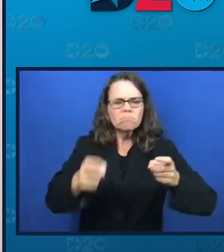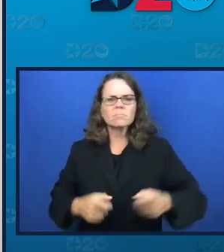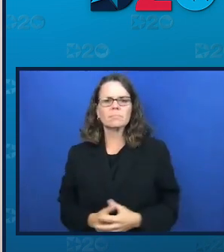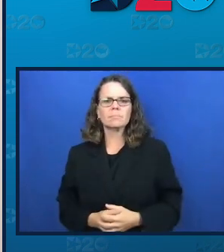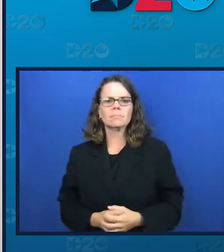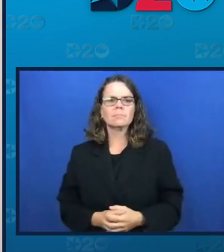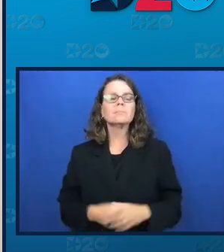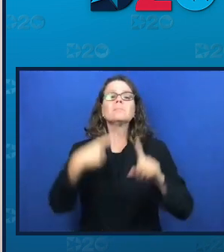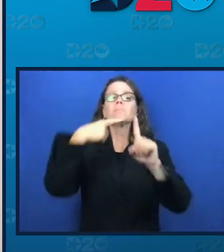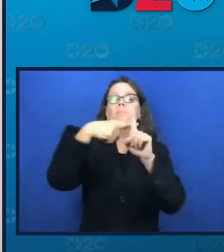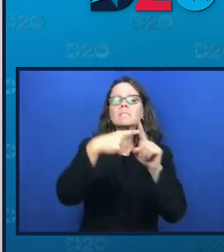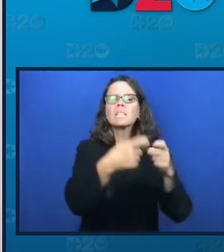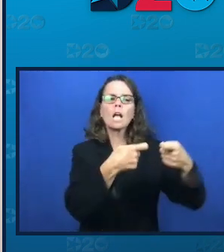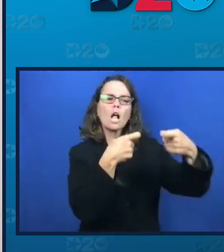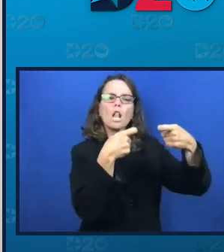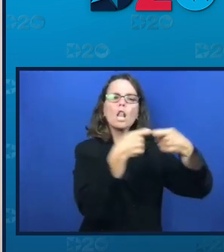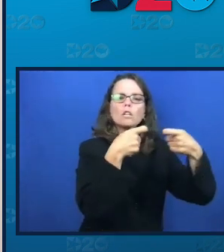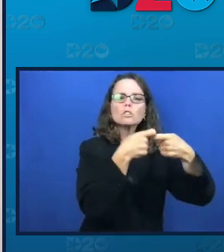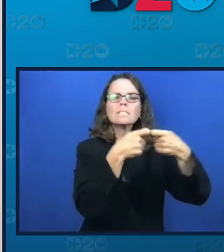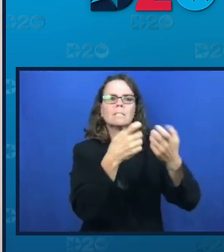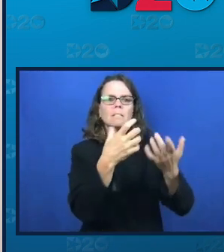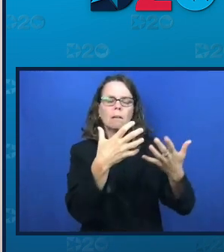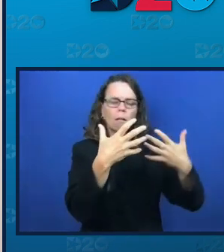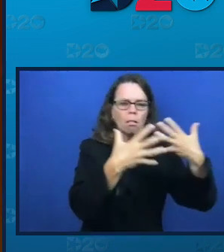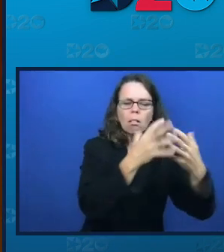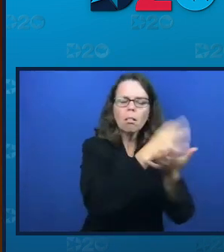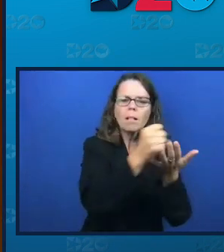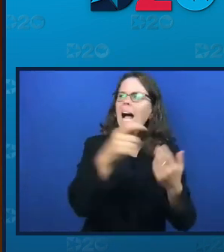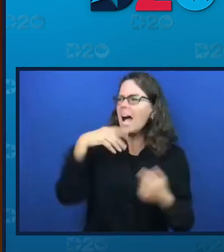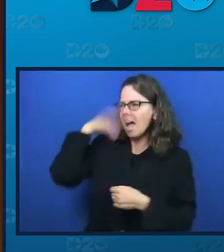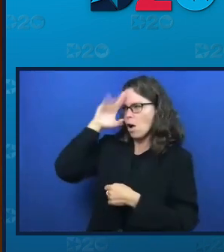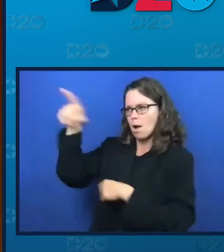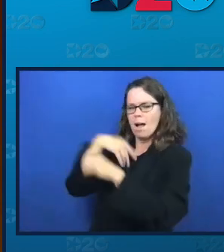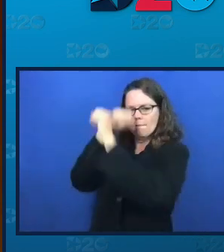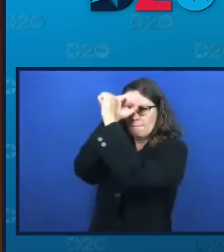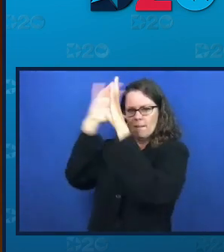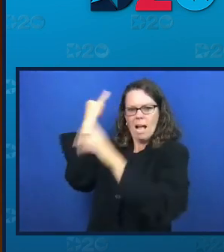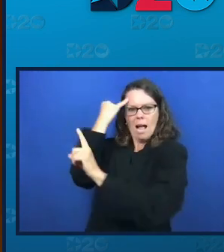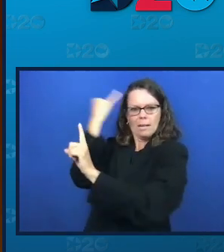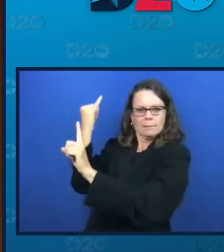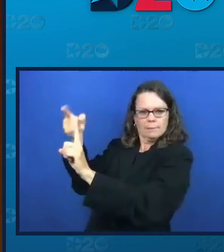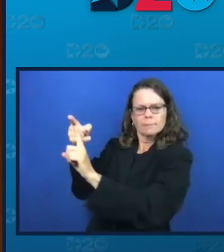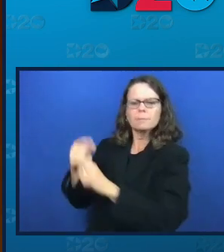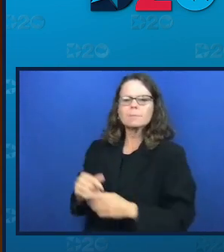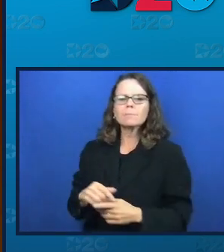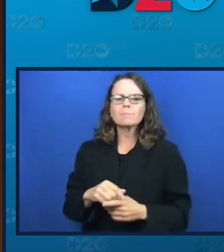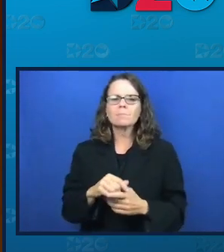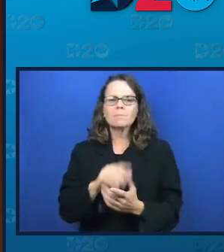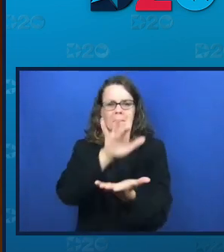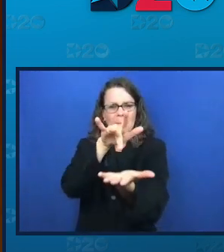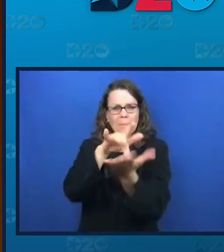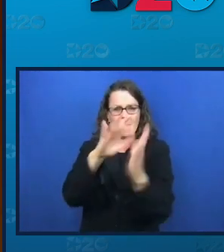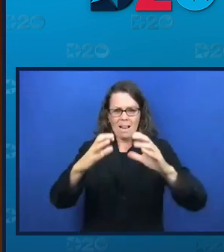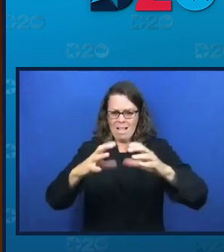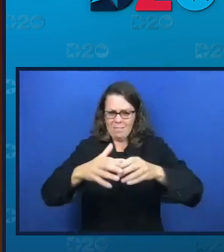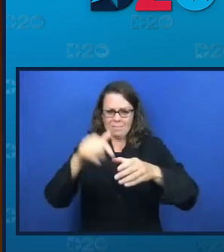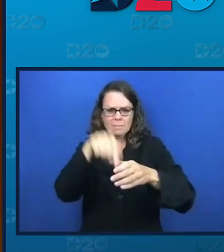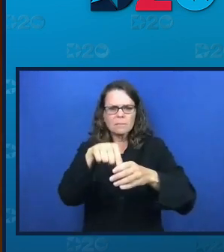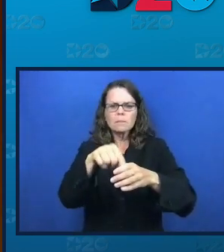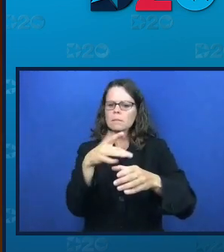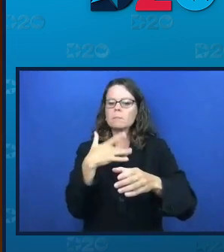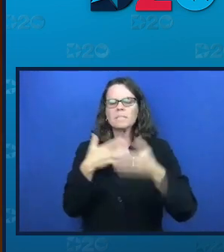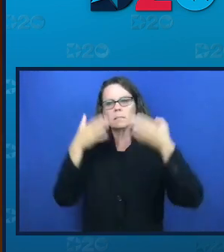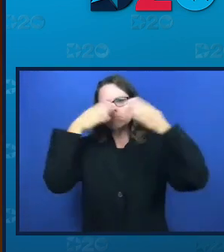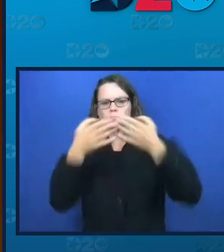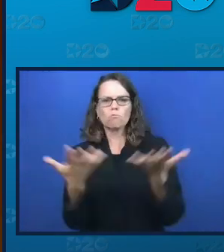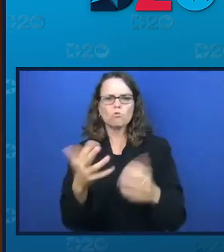class, it's about the jobs. The future really rests on investment. We're going to be investing $2 trillion